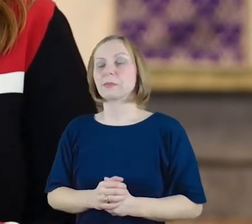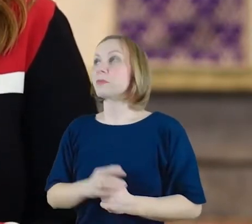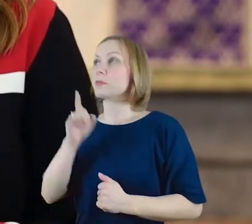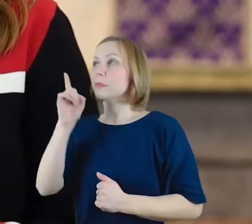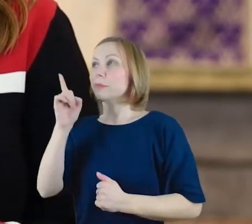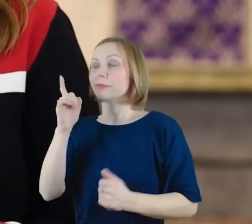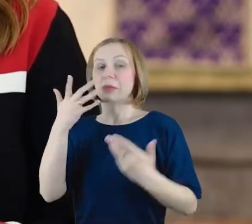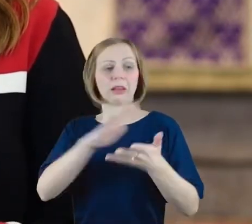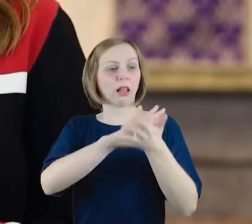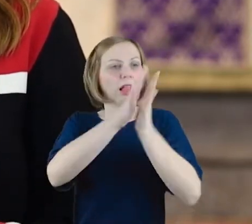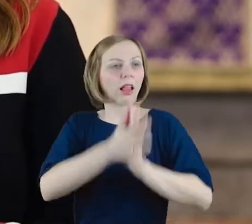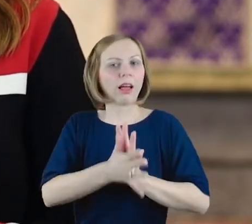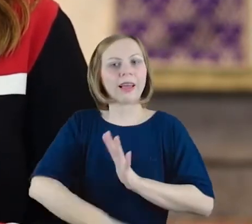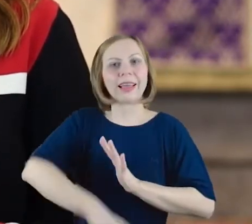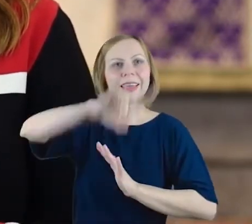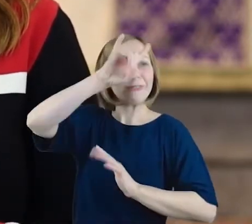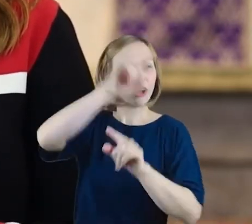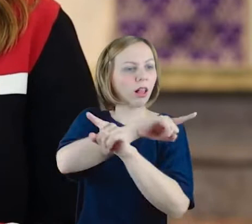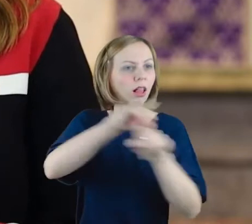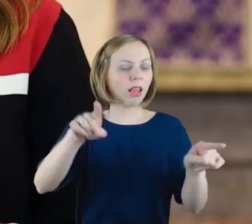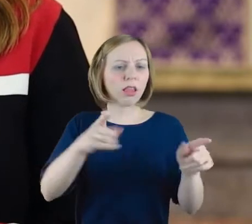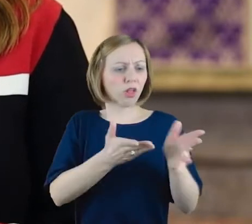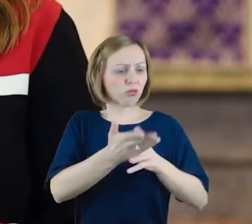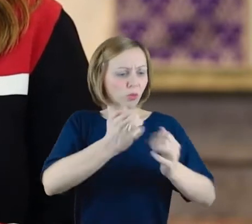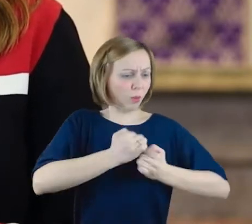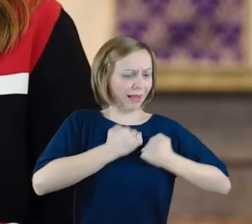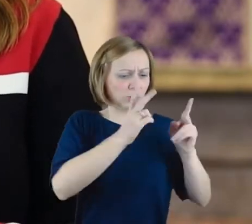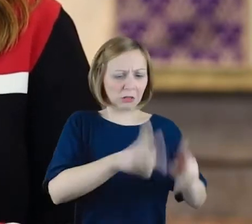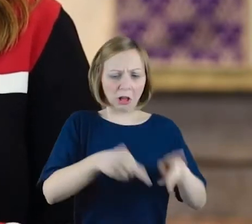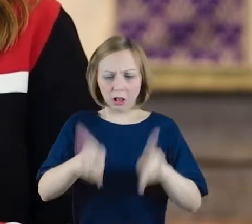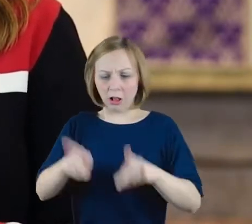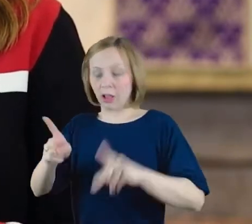Destroyer of evil, you bring life in our dying.